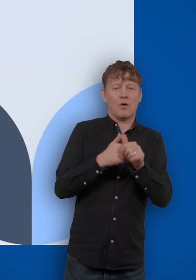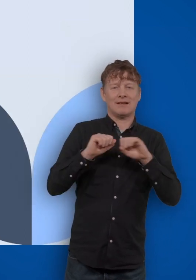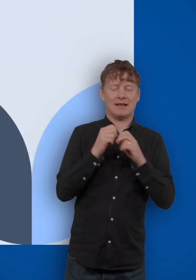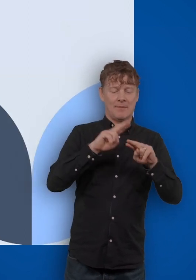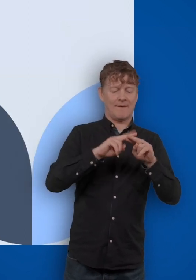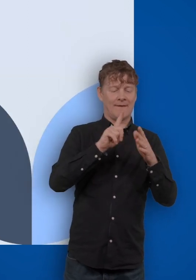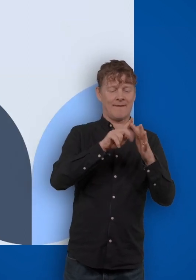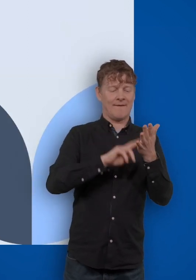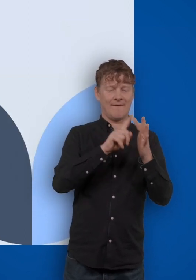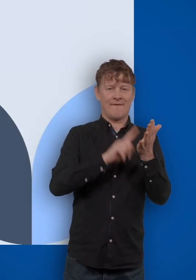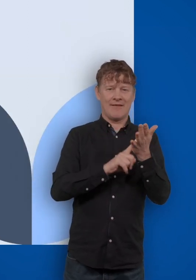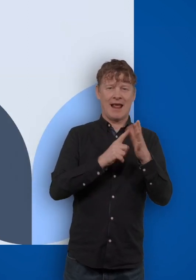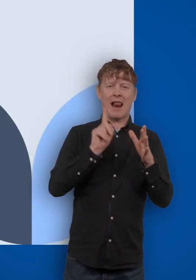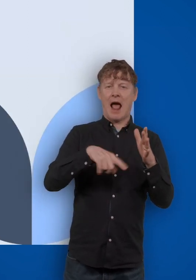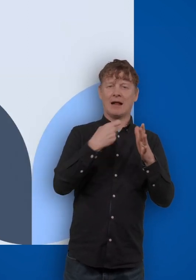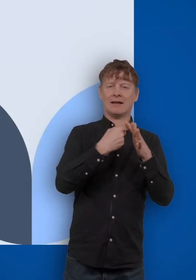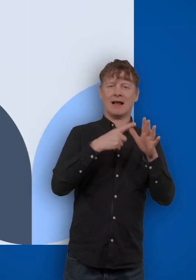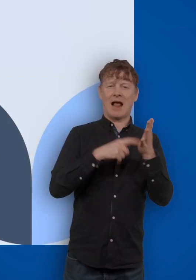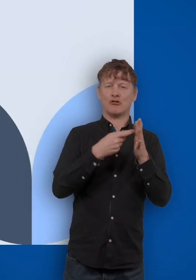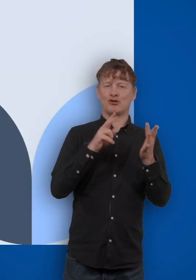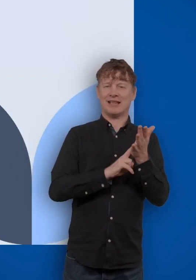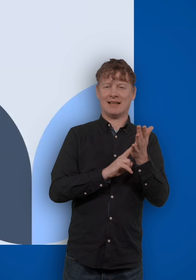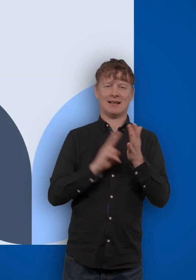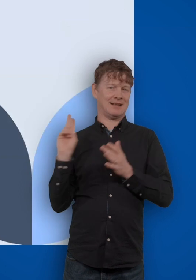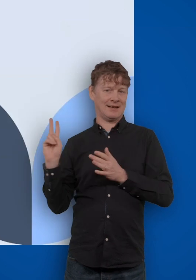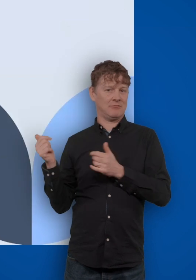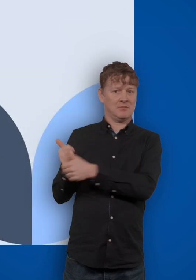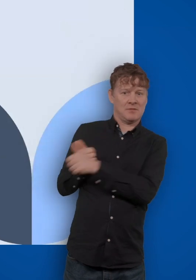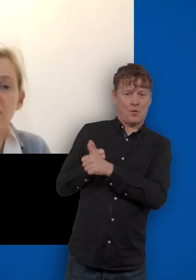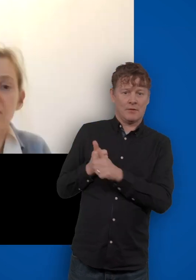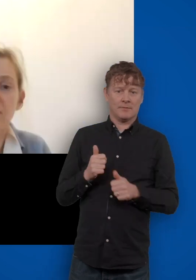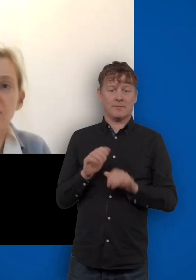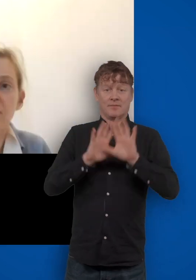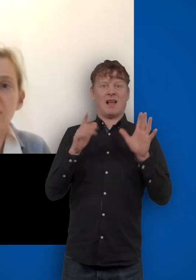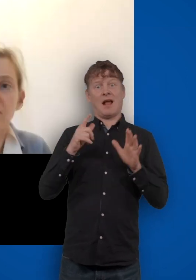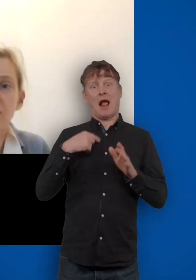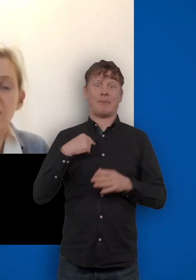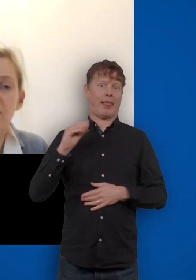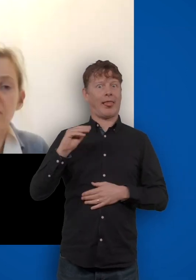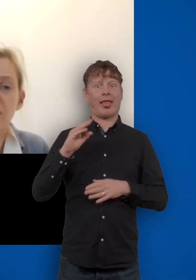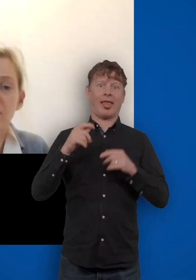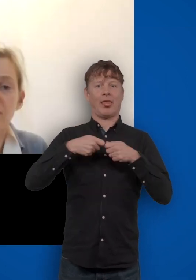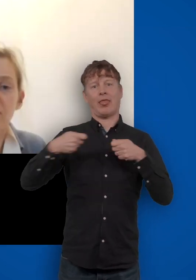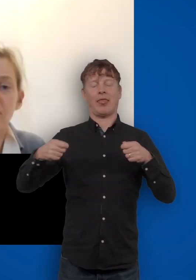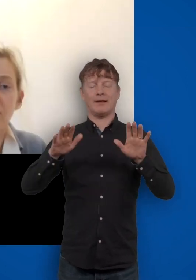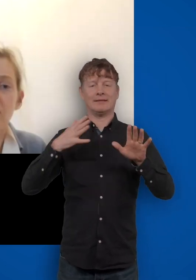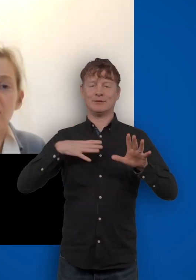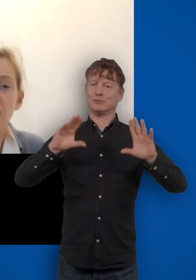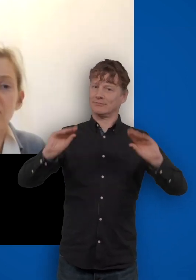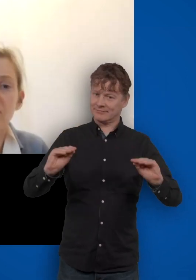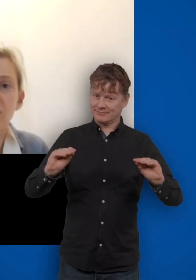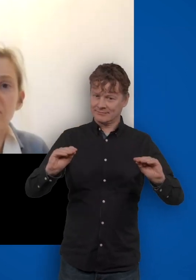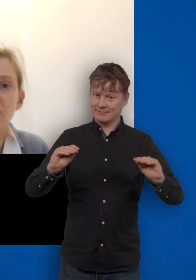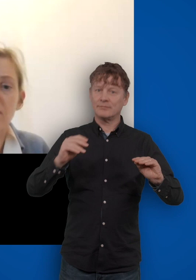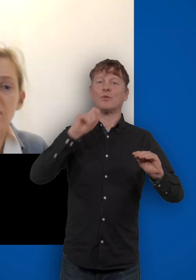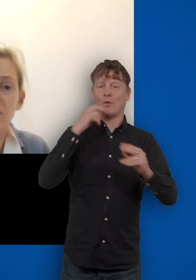Fenella and Katrine. With all that in mind, and Clay's rambling, I think, at a momentary pause, I'm